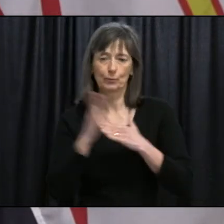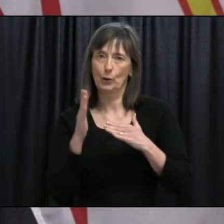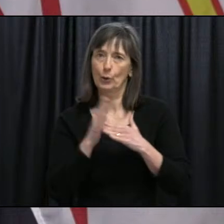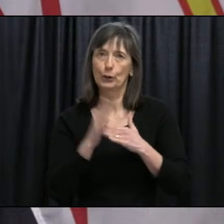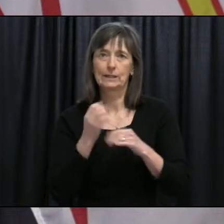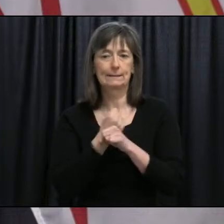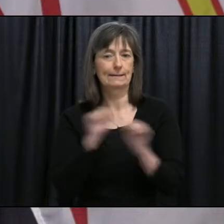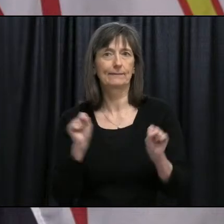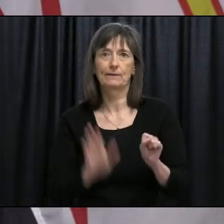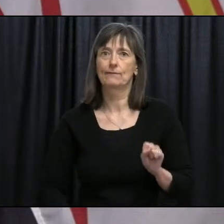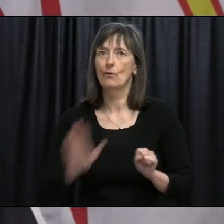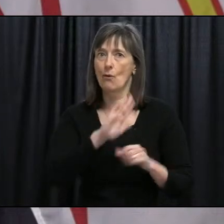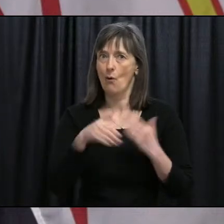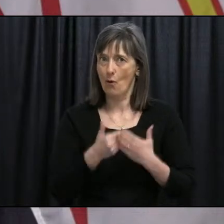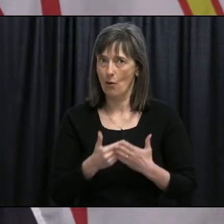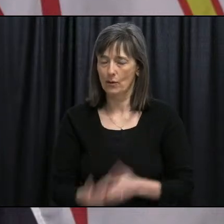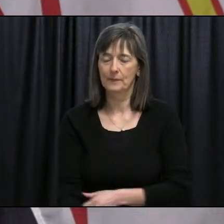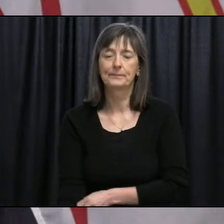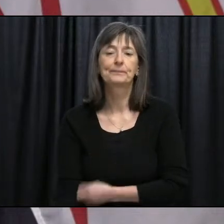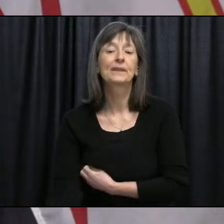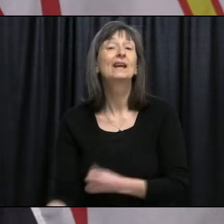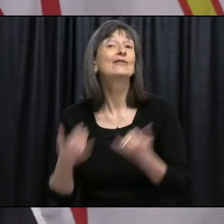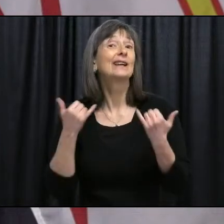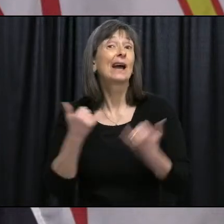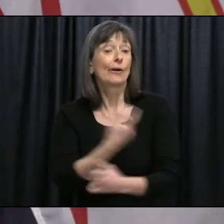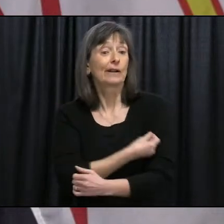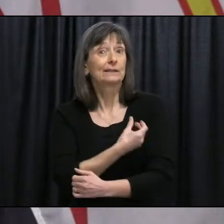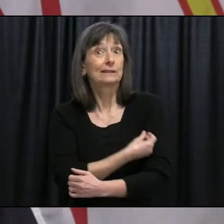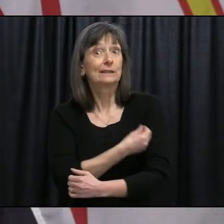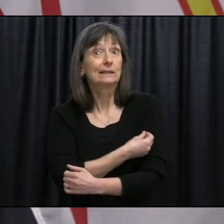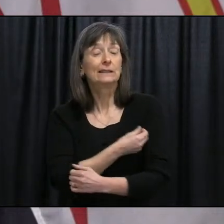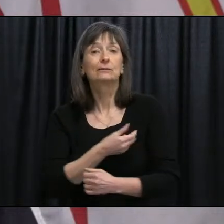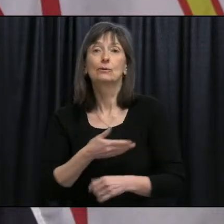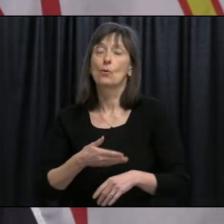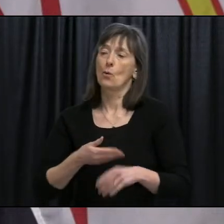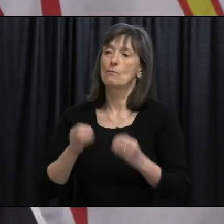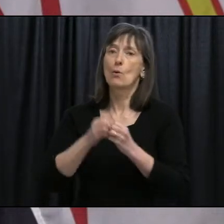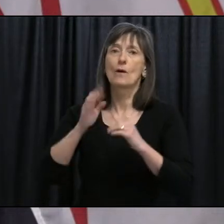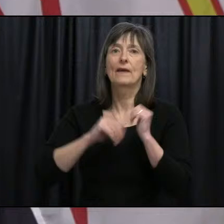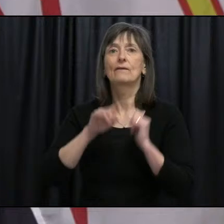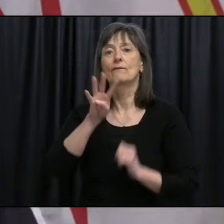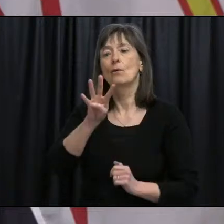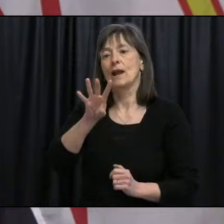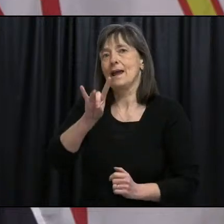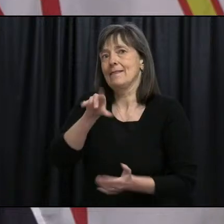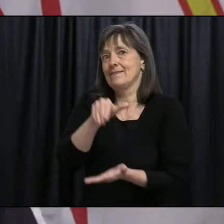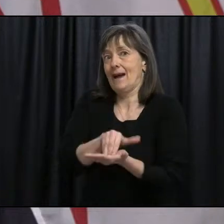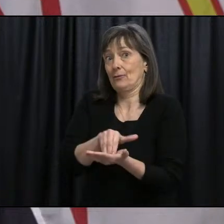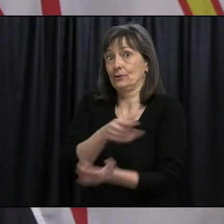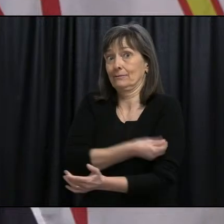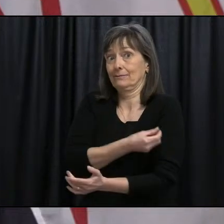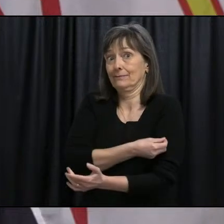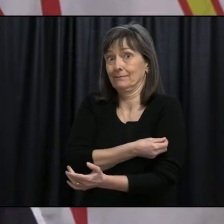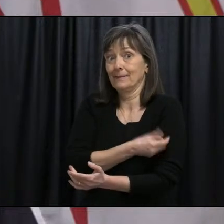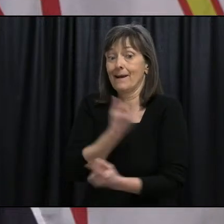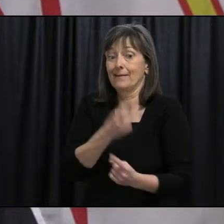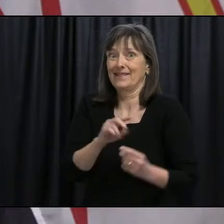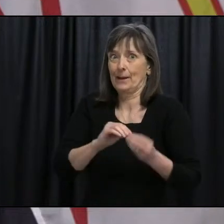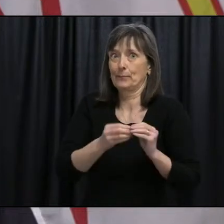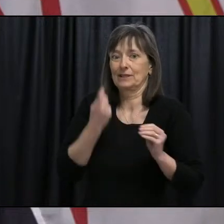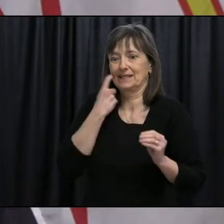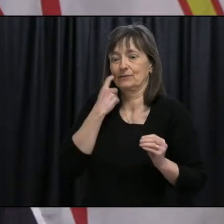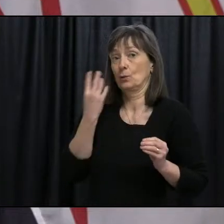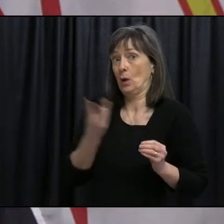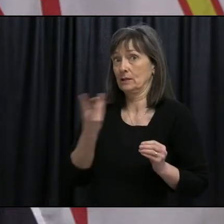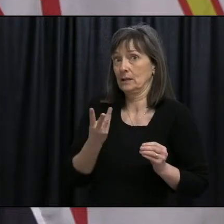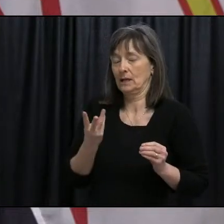As an update on our provincial vaccinations, we now have over 48,000 doses administered as of Wednesday. The